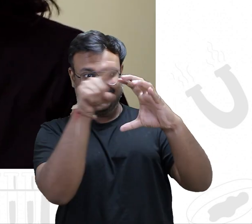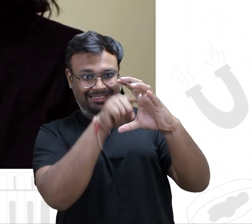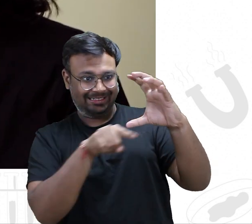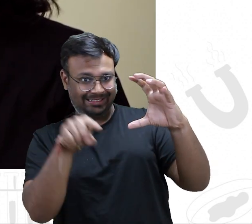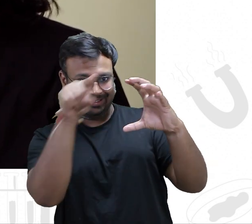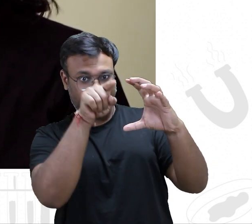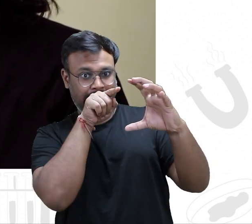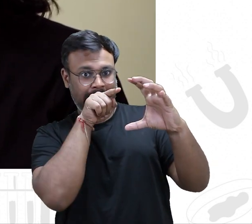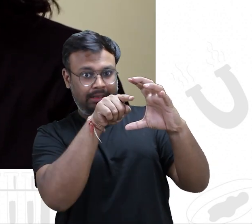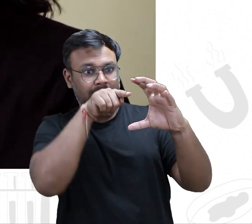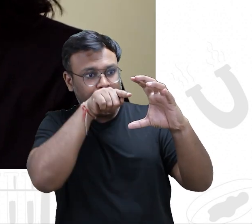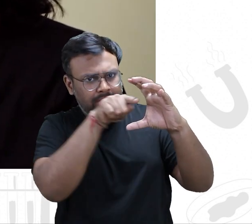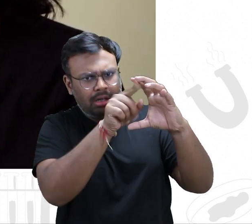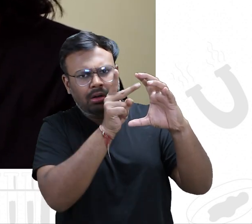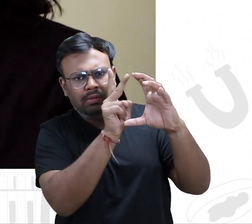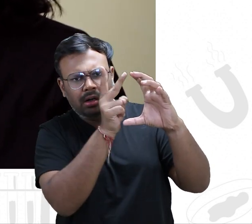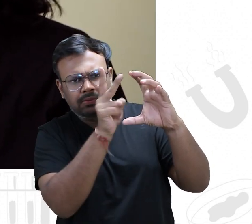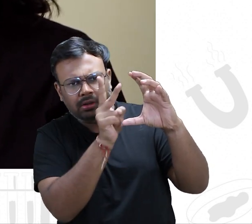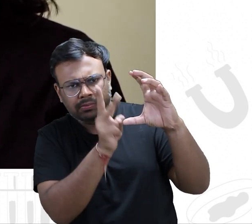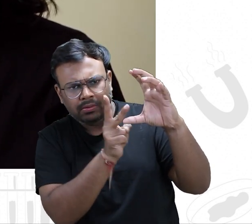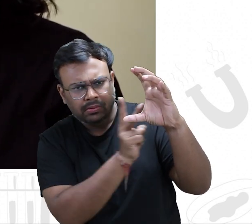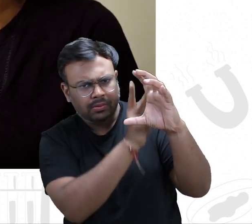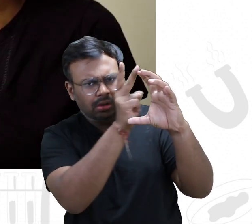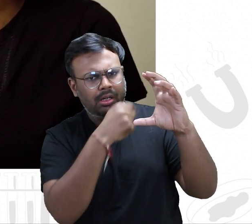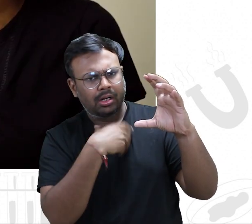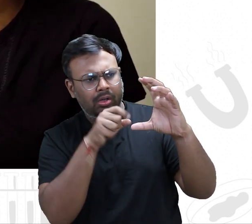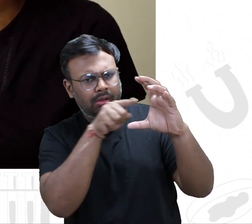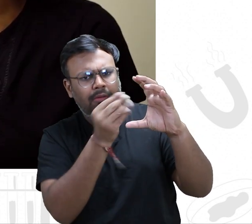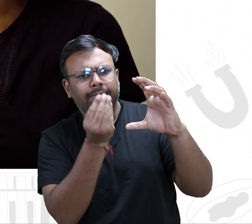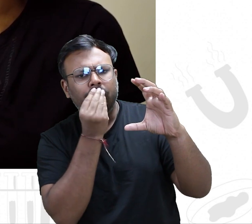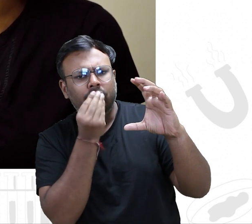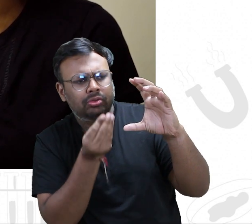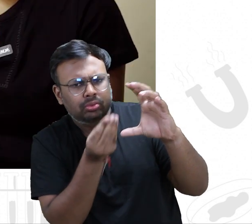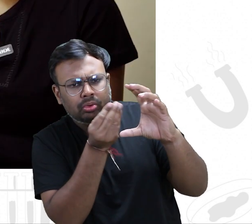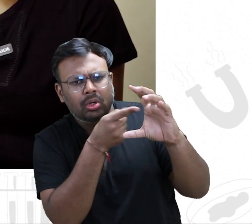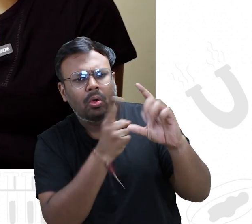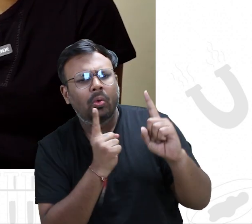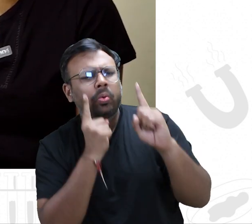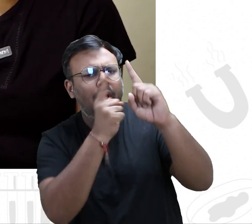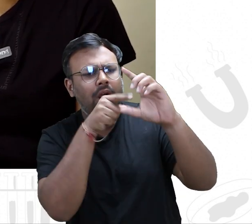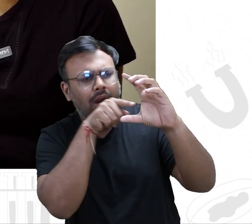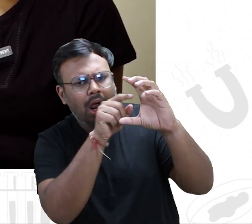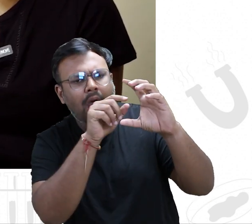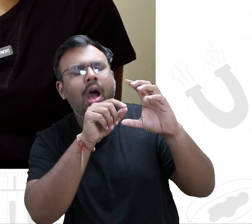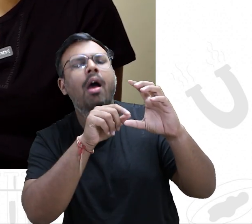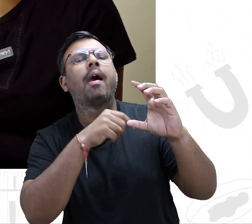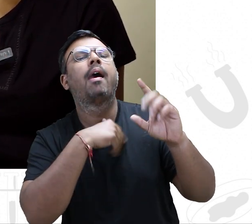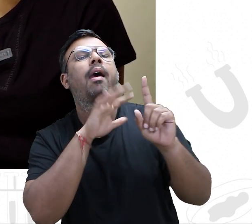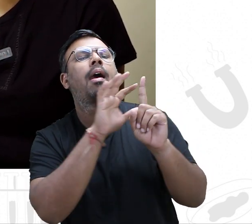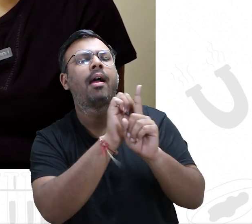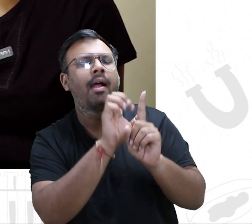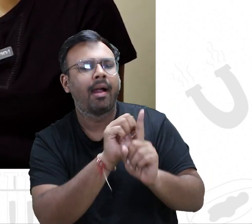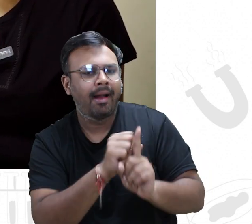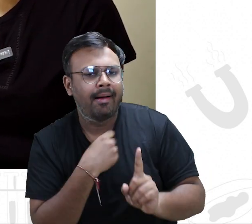cell type in an embryo has its distinct manner of utilizing the nutrients. In order to understand cell type